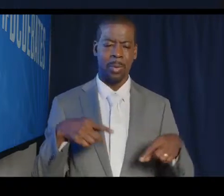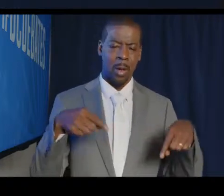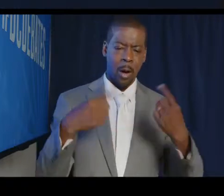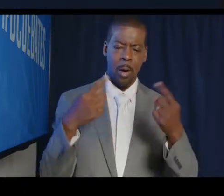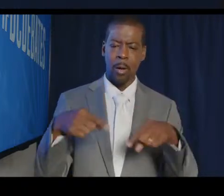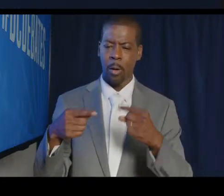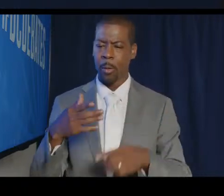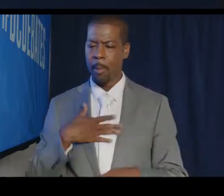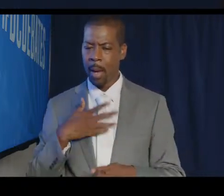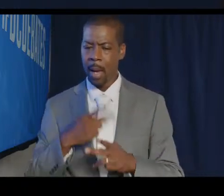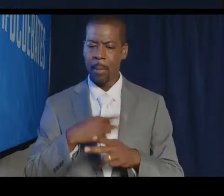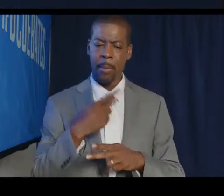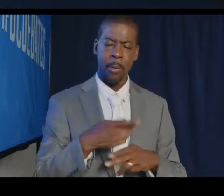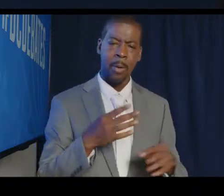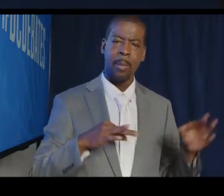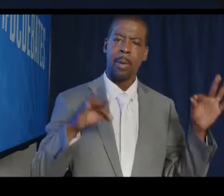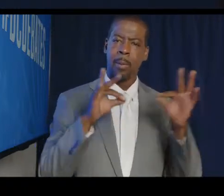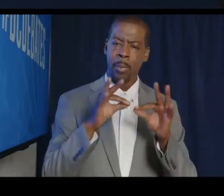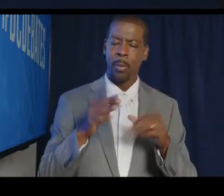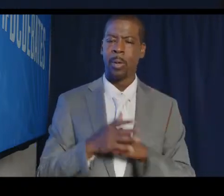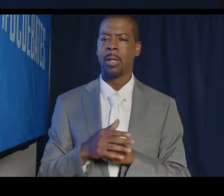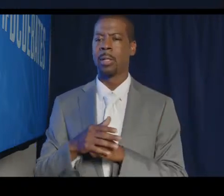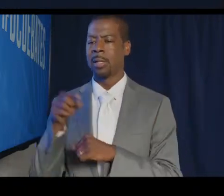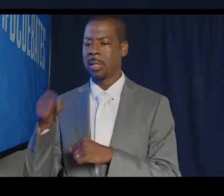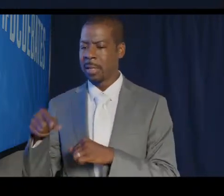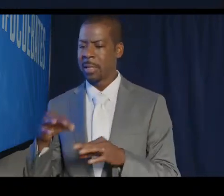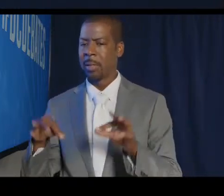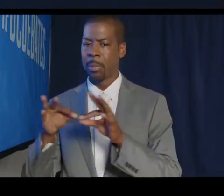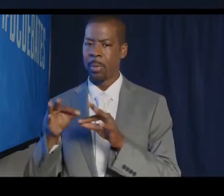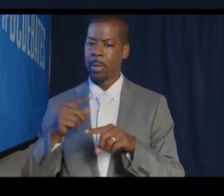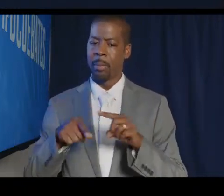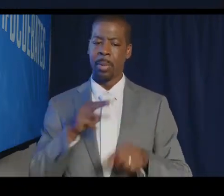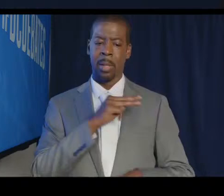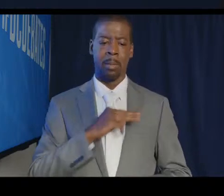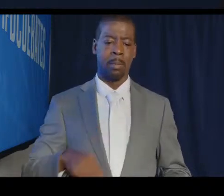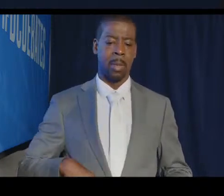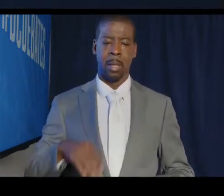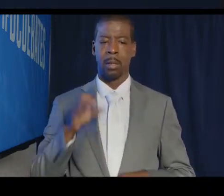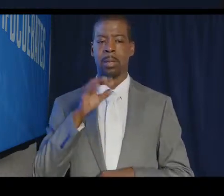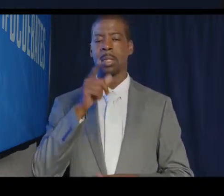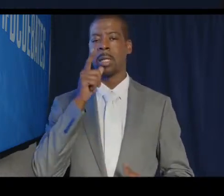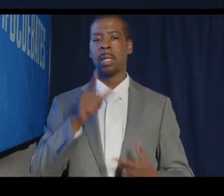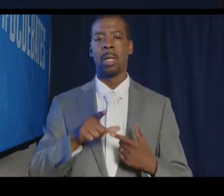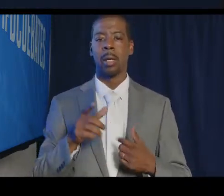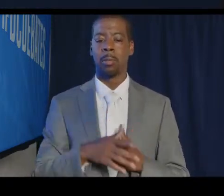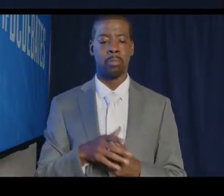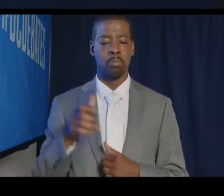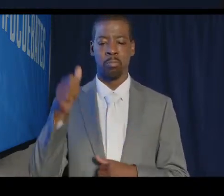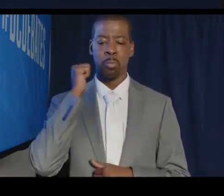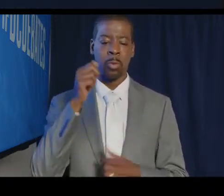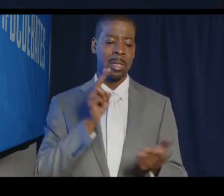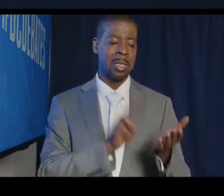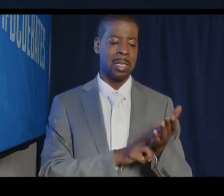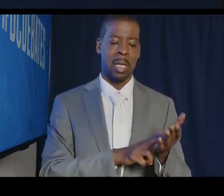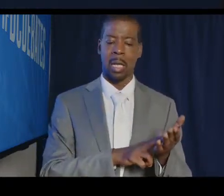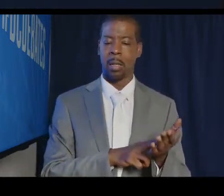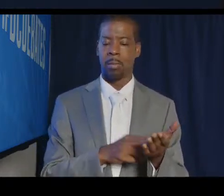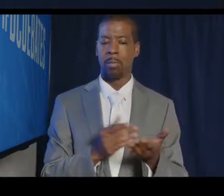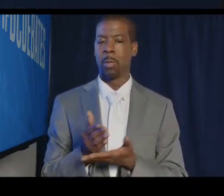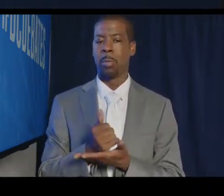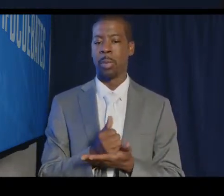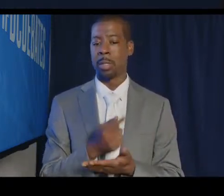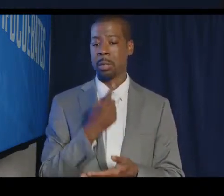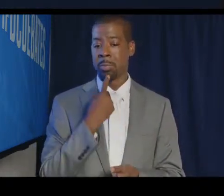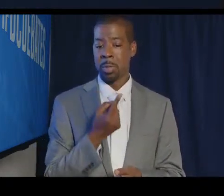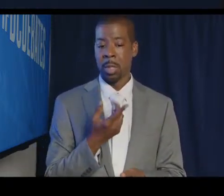was the funding for early childhood educators. But the mayor sent a letter to the council when she didn't sign the budget and said, I want to work with you. And I